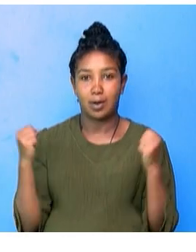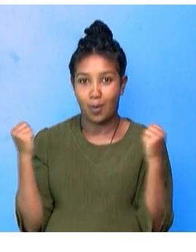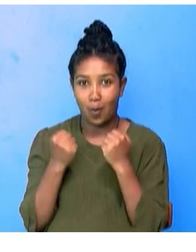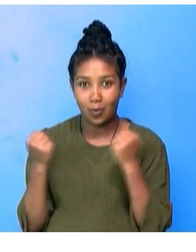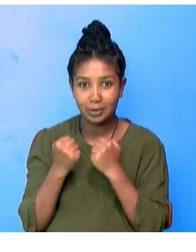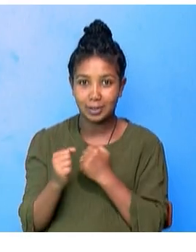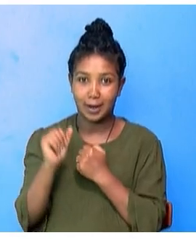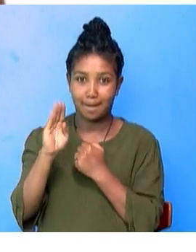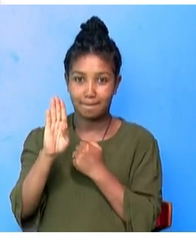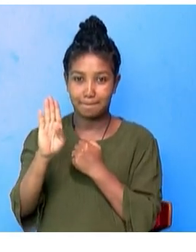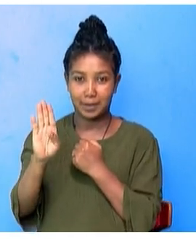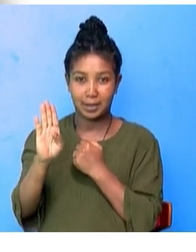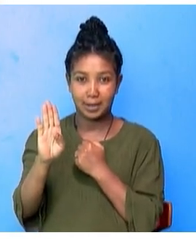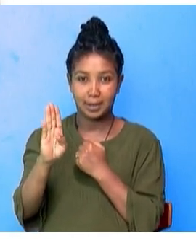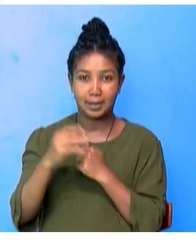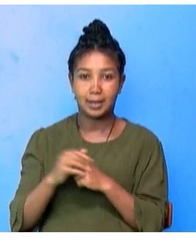B, empty,